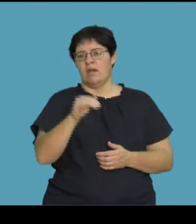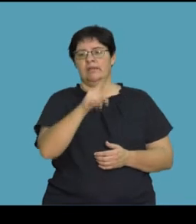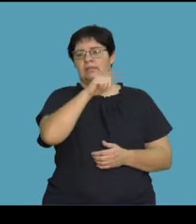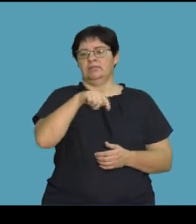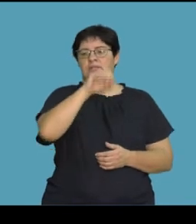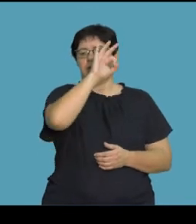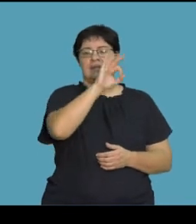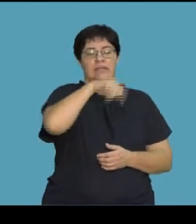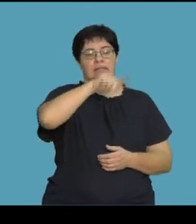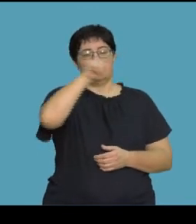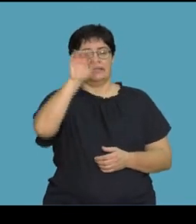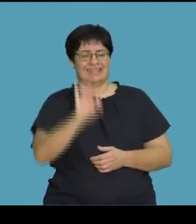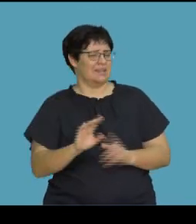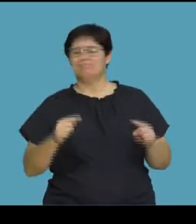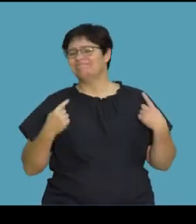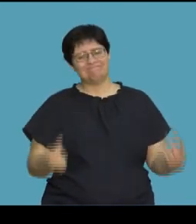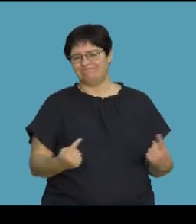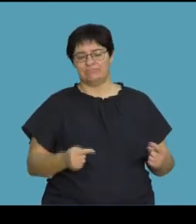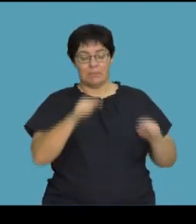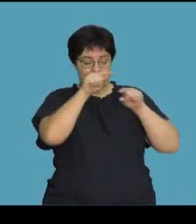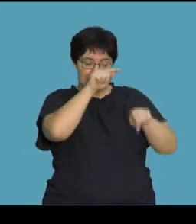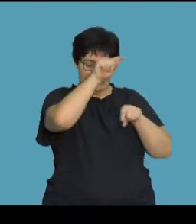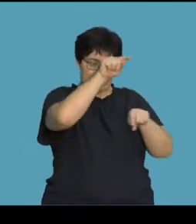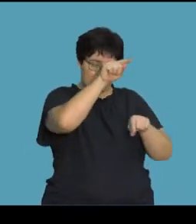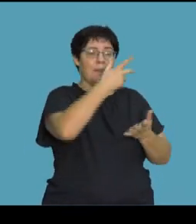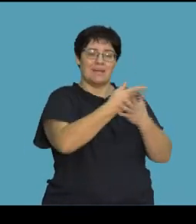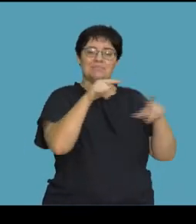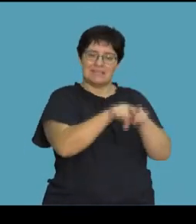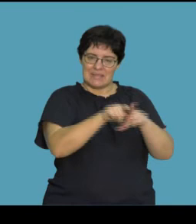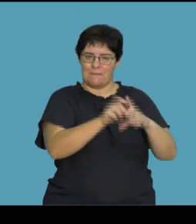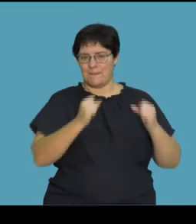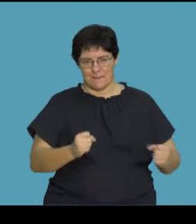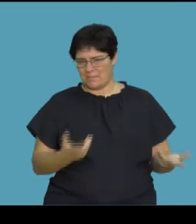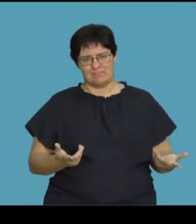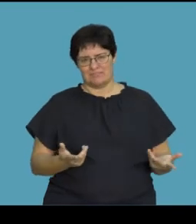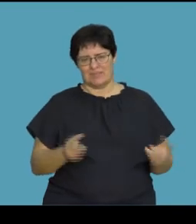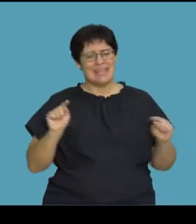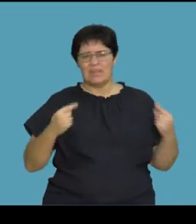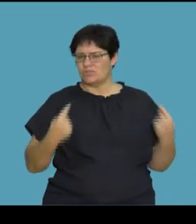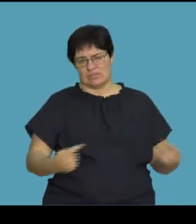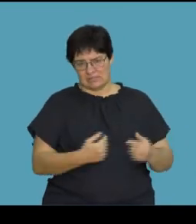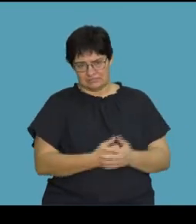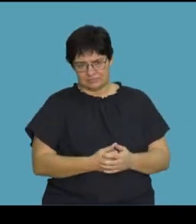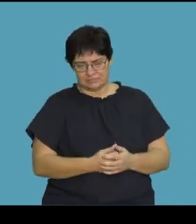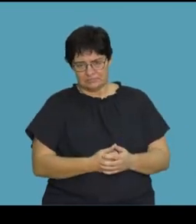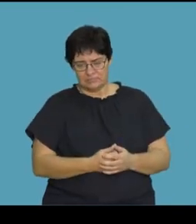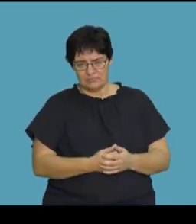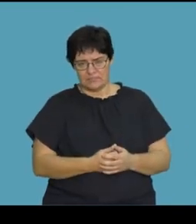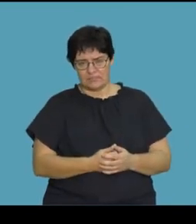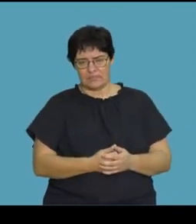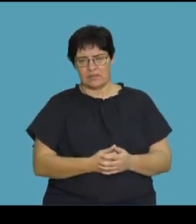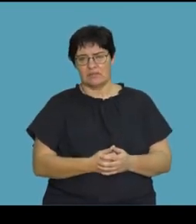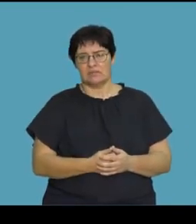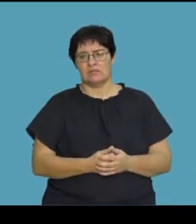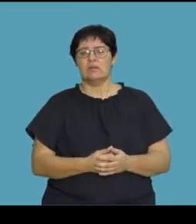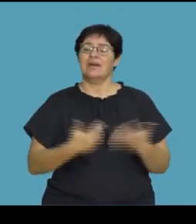the cube root of 3, and then you want to say you are dividing what is inside the exponents. Please do not do that. Inside the sets, I